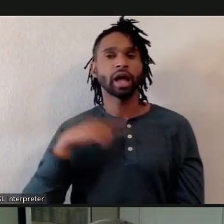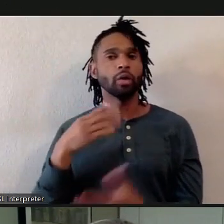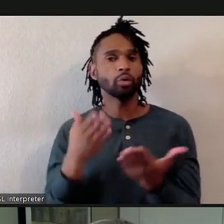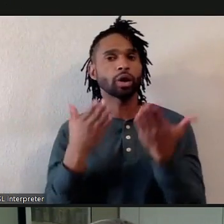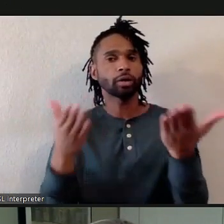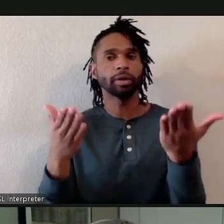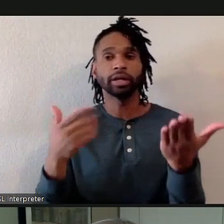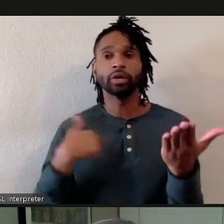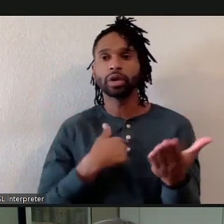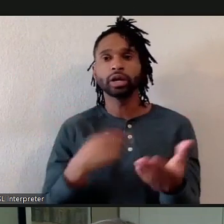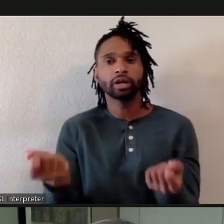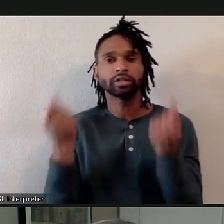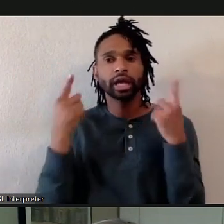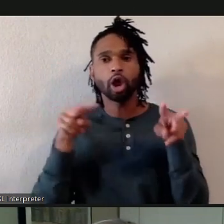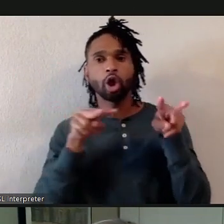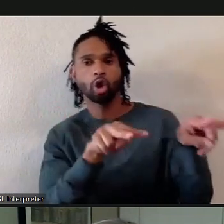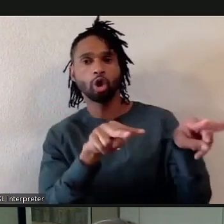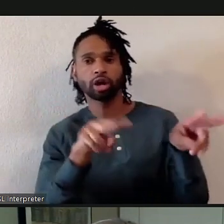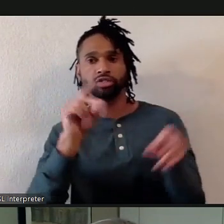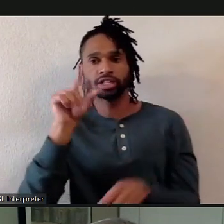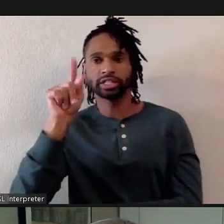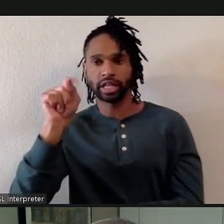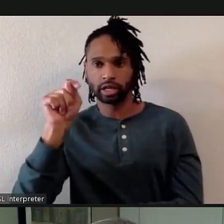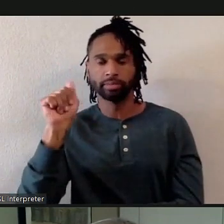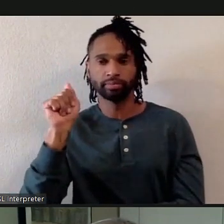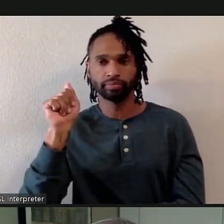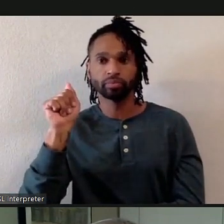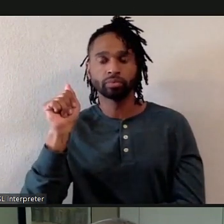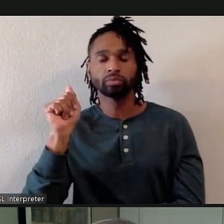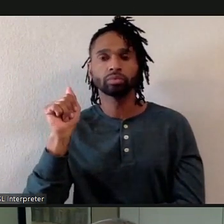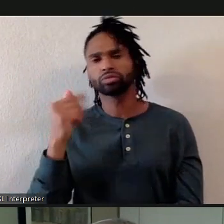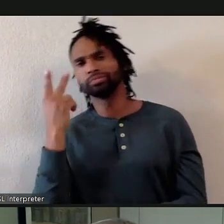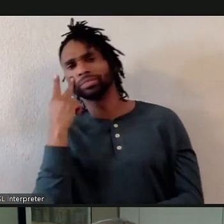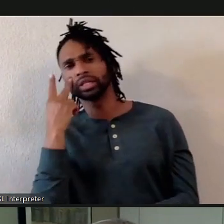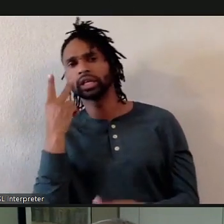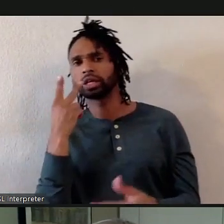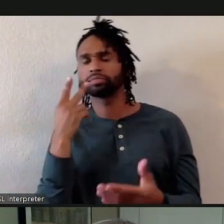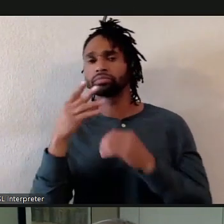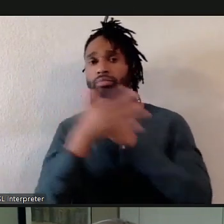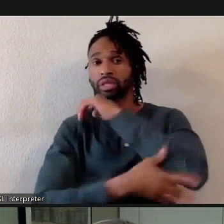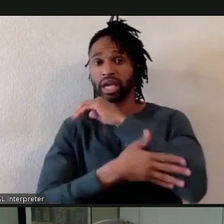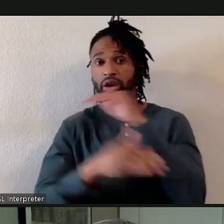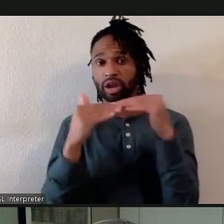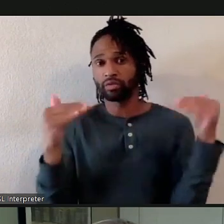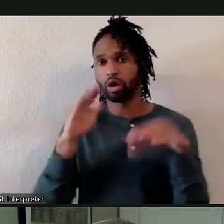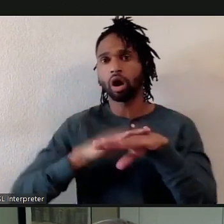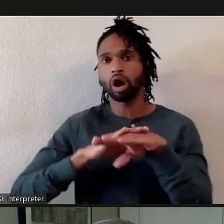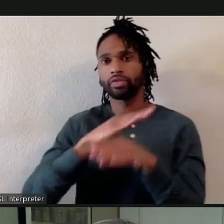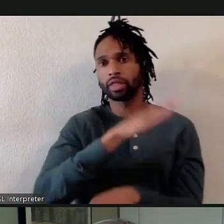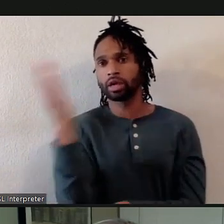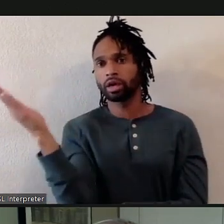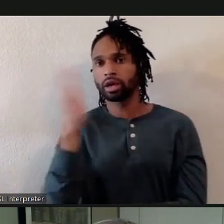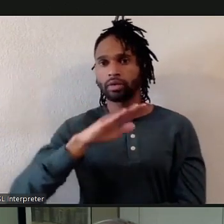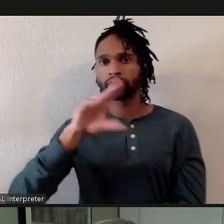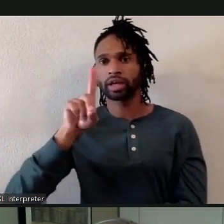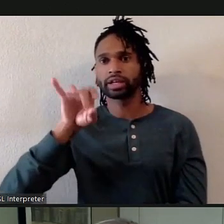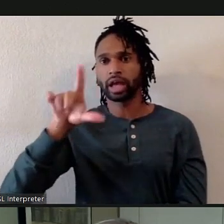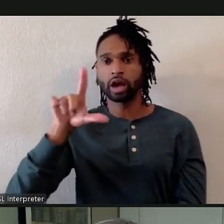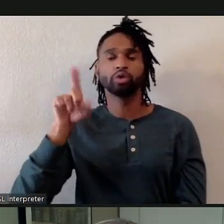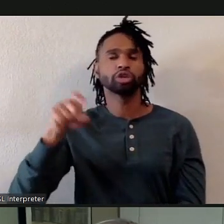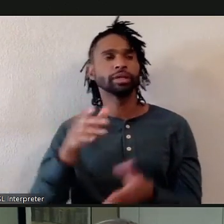and look to this data to see where we are at the county level on our dials. We should be asking our county